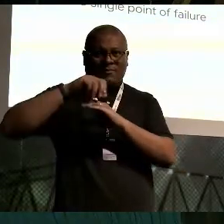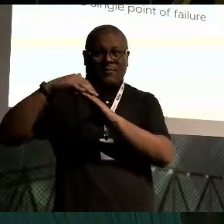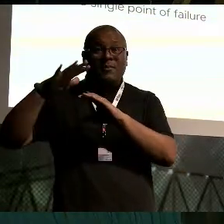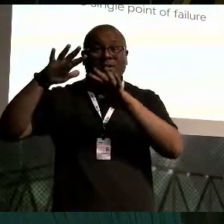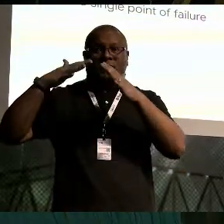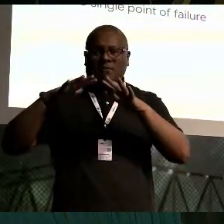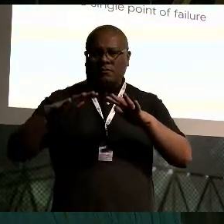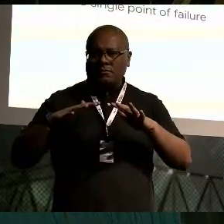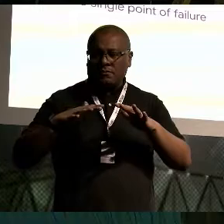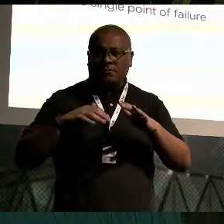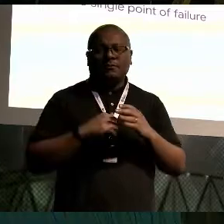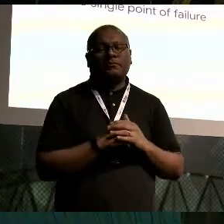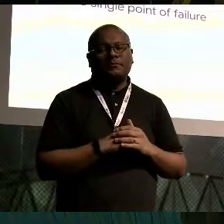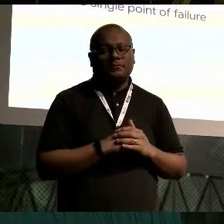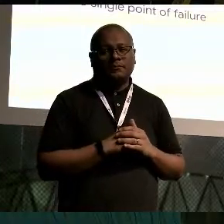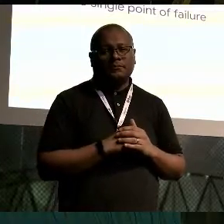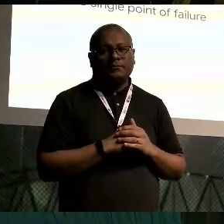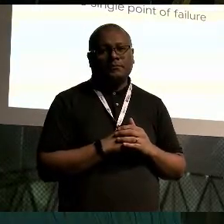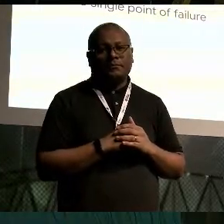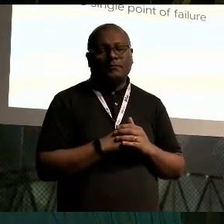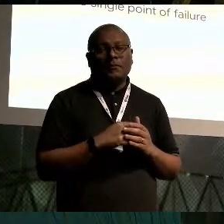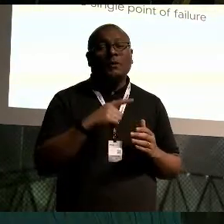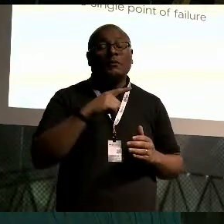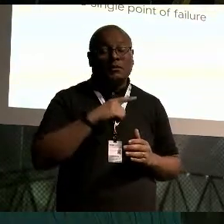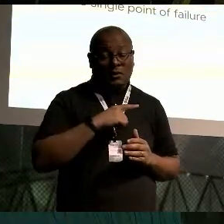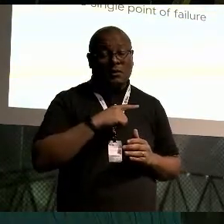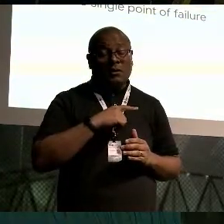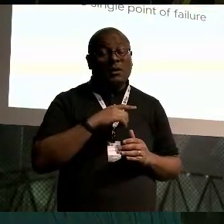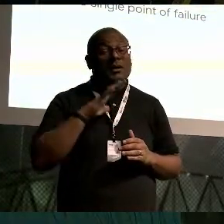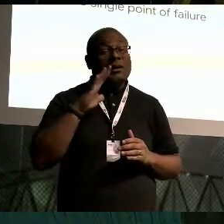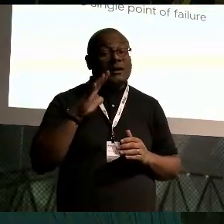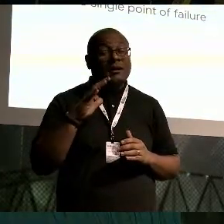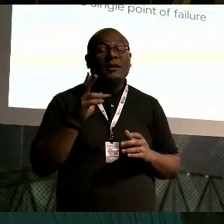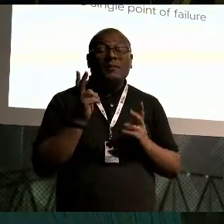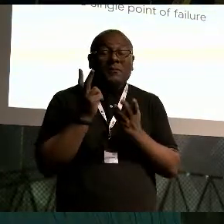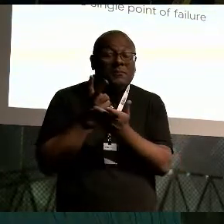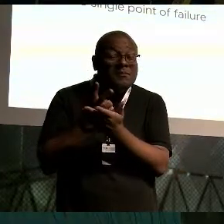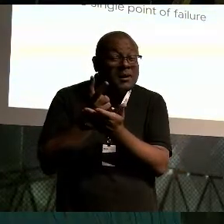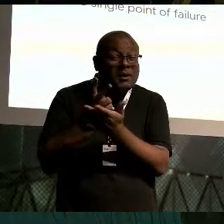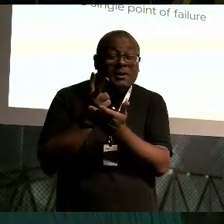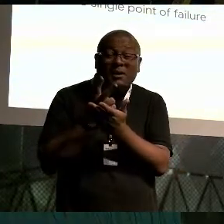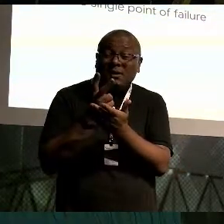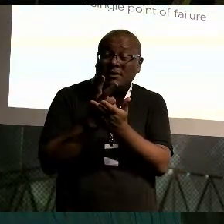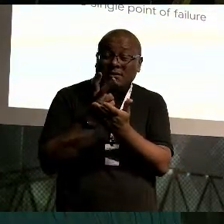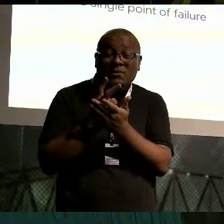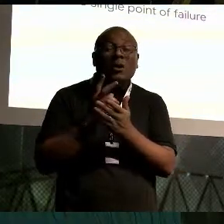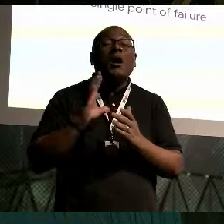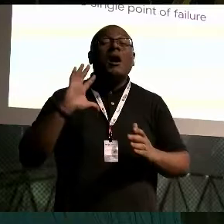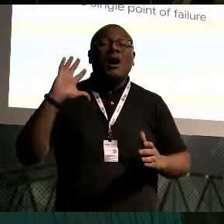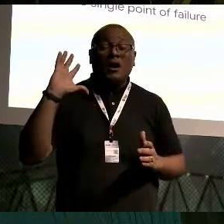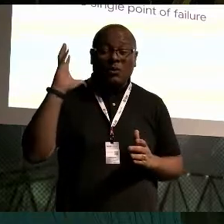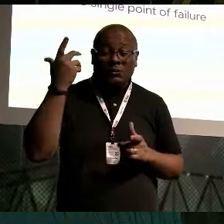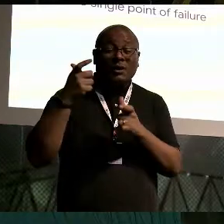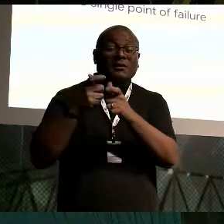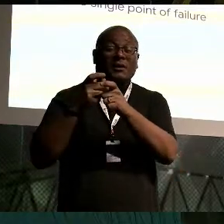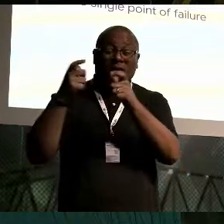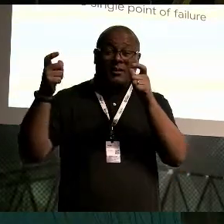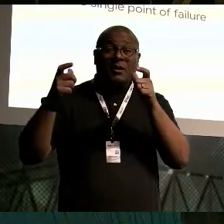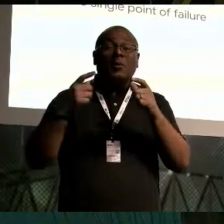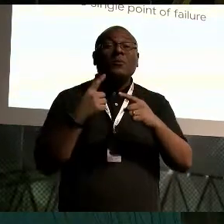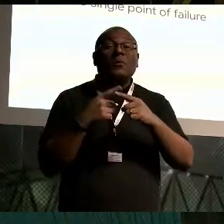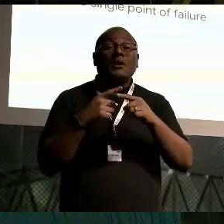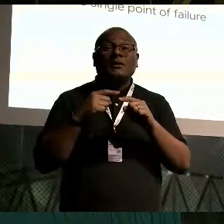down, it has a queue usually, and the queue will have more messages that needs to be processed